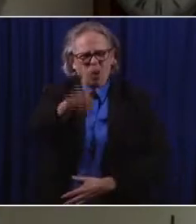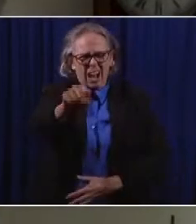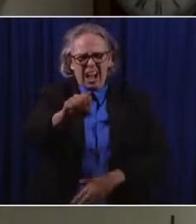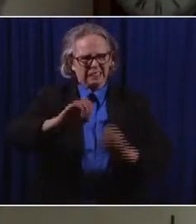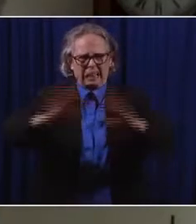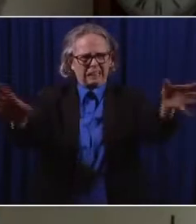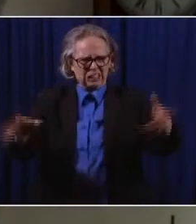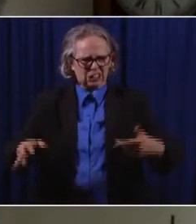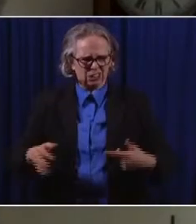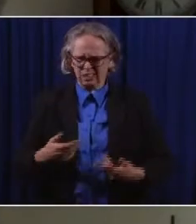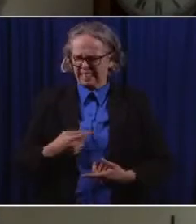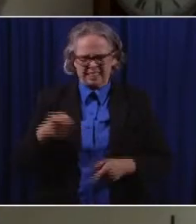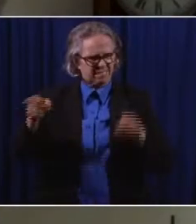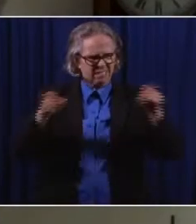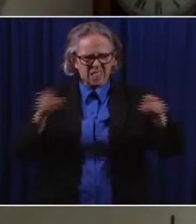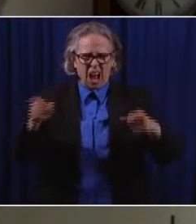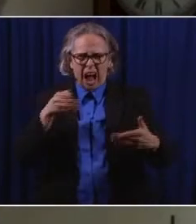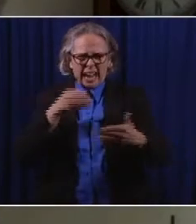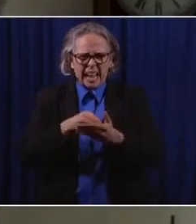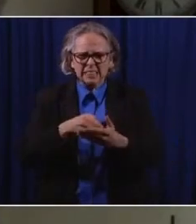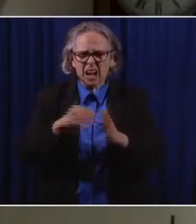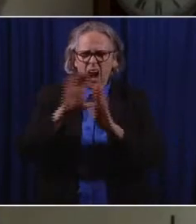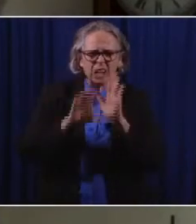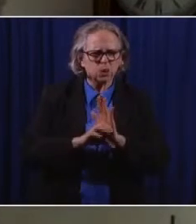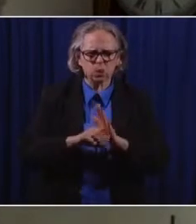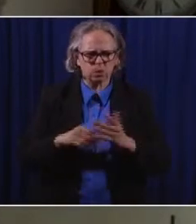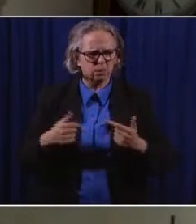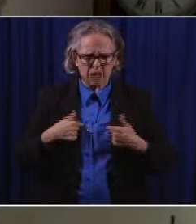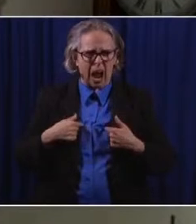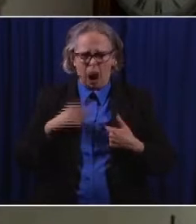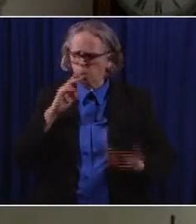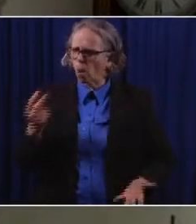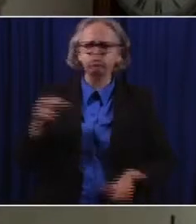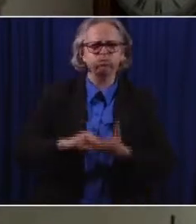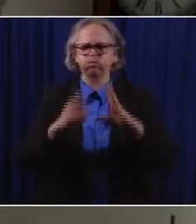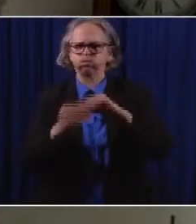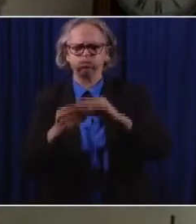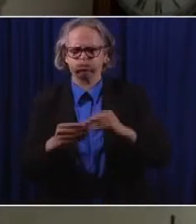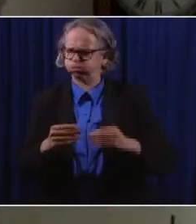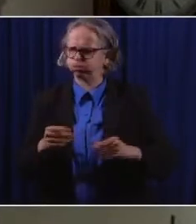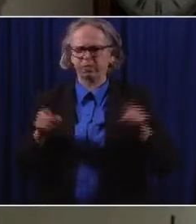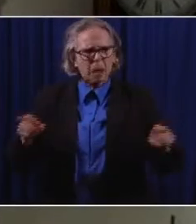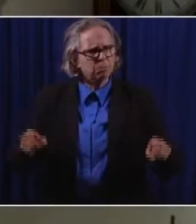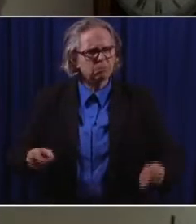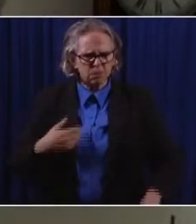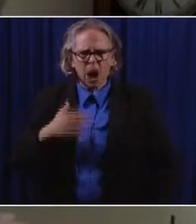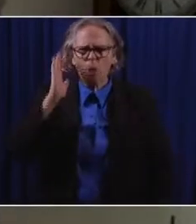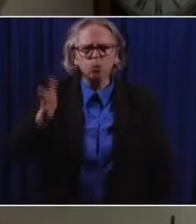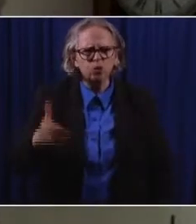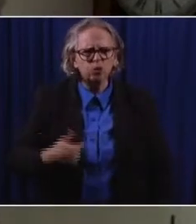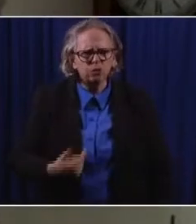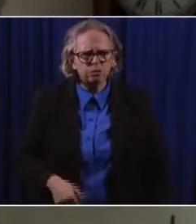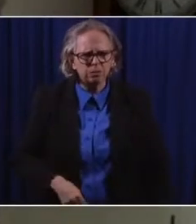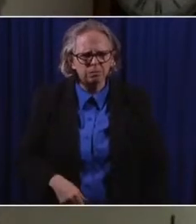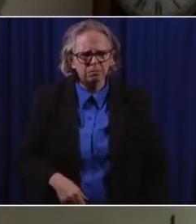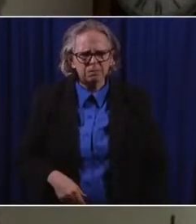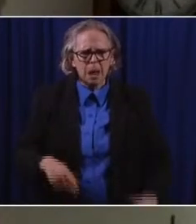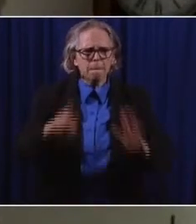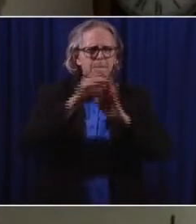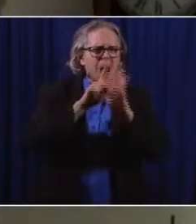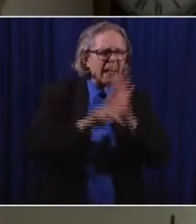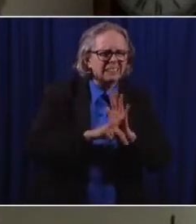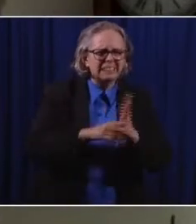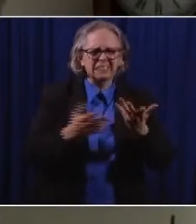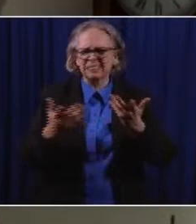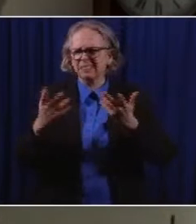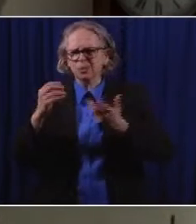should know me. I think they should know what, people can disagree about what we've done in the virus. They can disagree about all kinds of things. They can think my position on